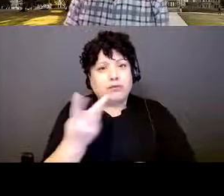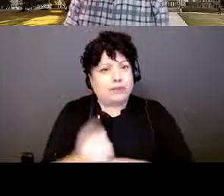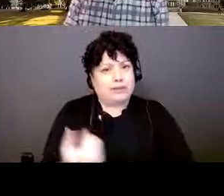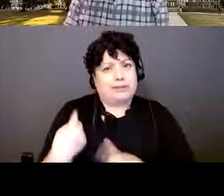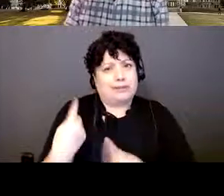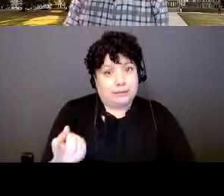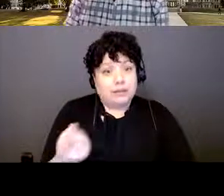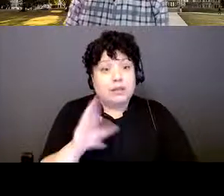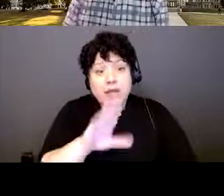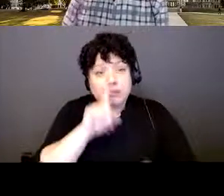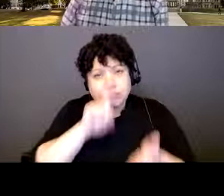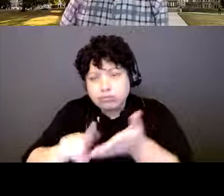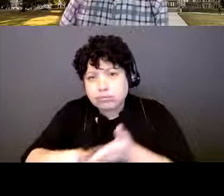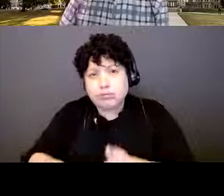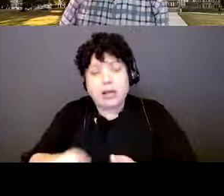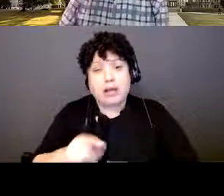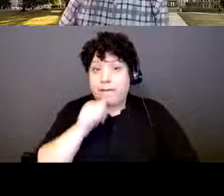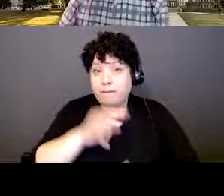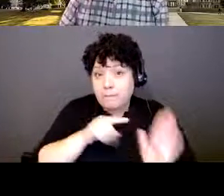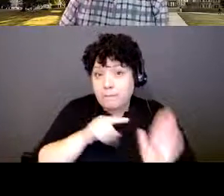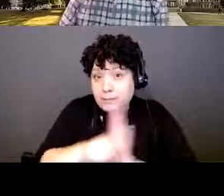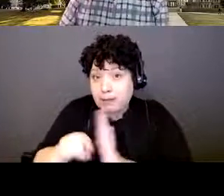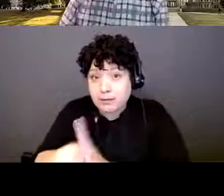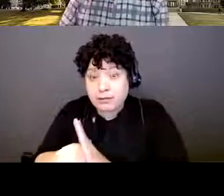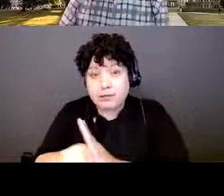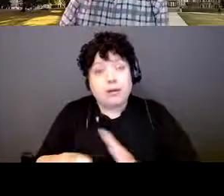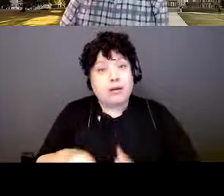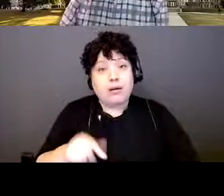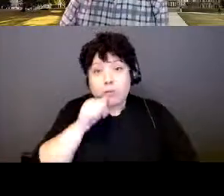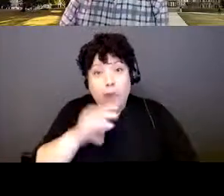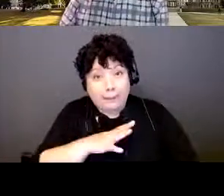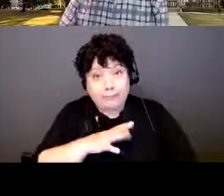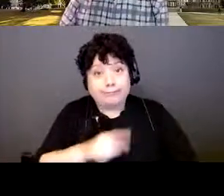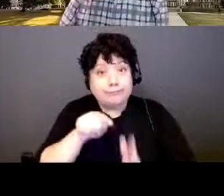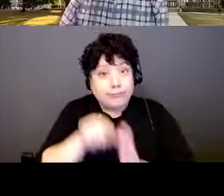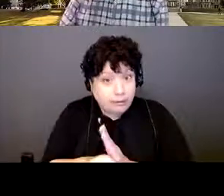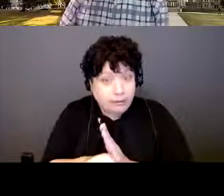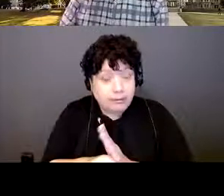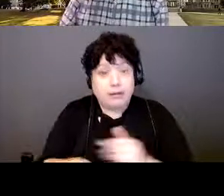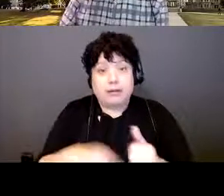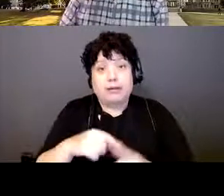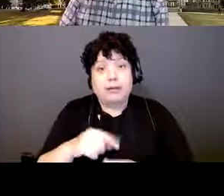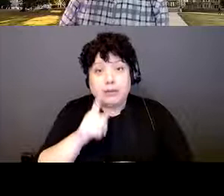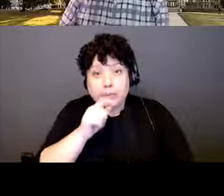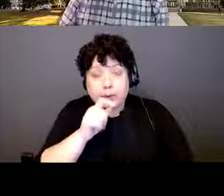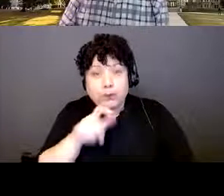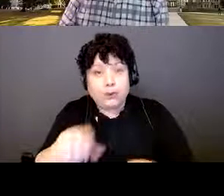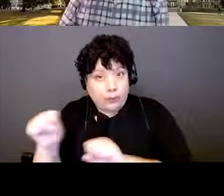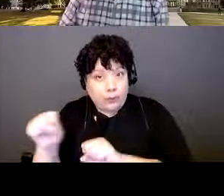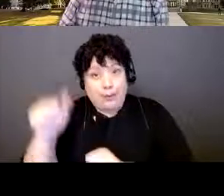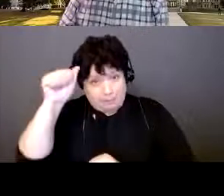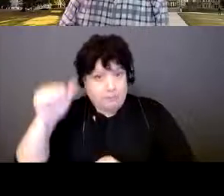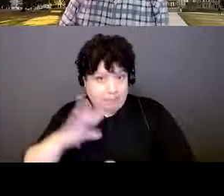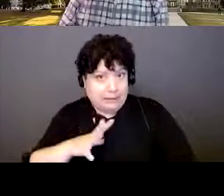looking into femicide in particular. So the killing of women by men in their